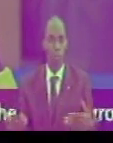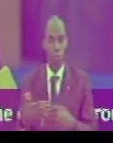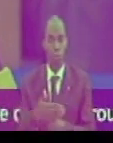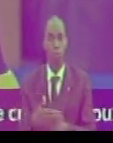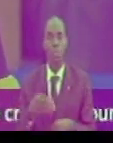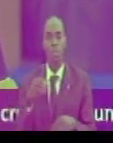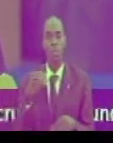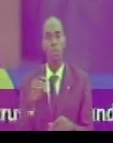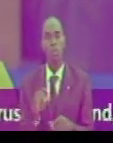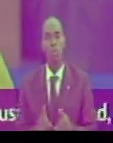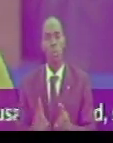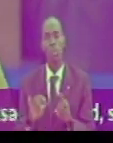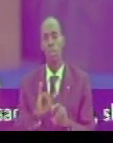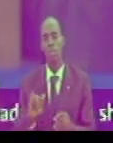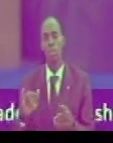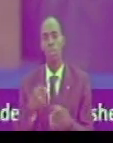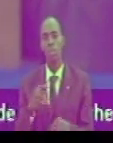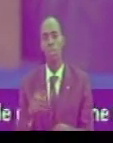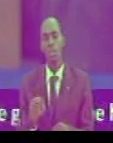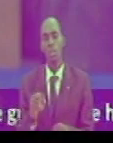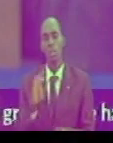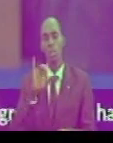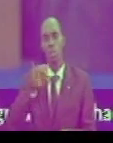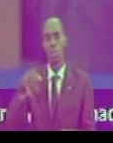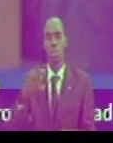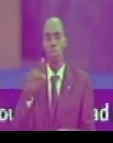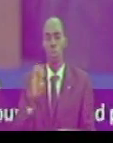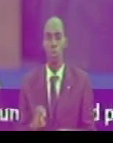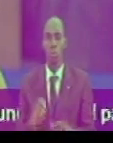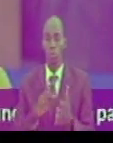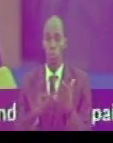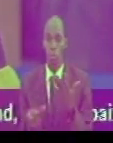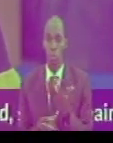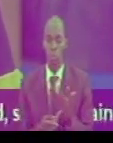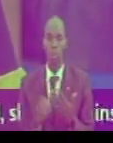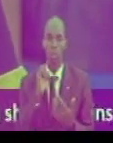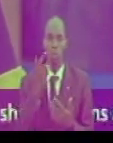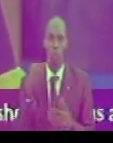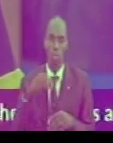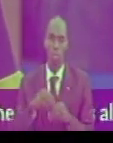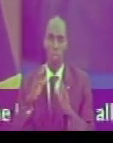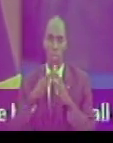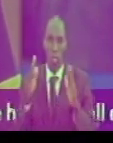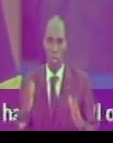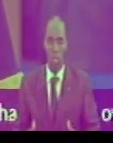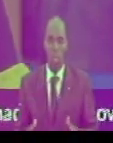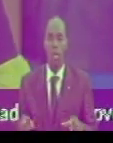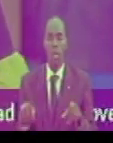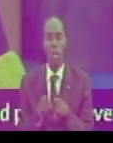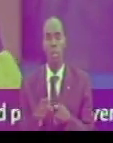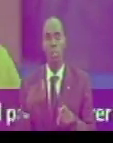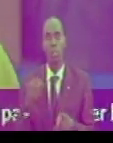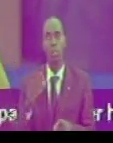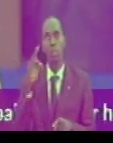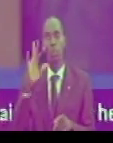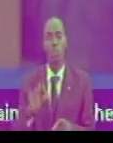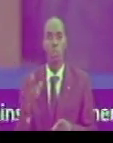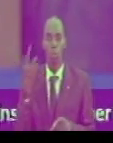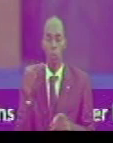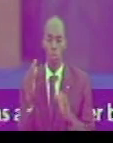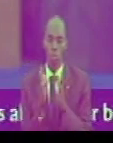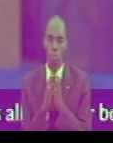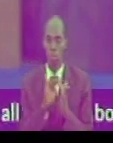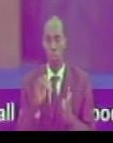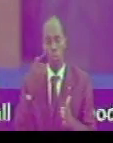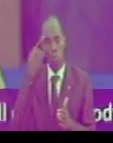and the pastor was praying. We were listening to the message online. And she said, come, you have to get your miracle. No? We'll not wait till 2 years.